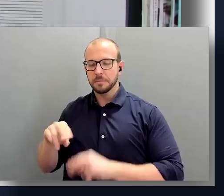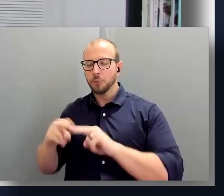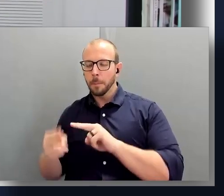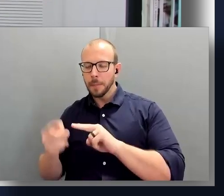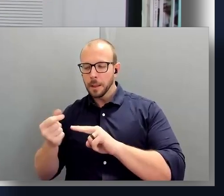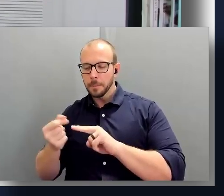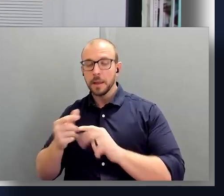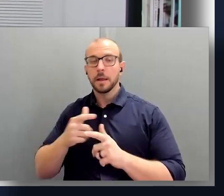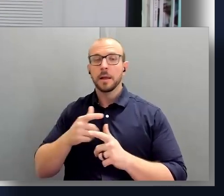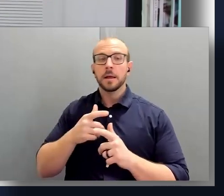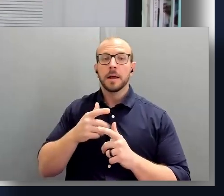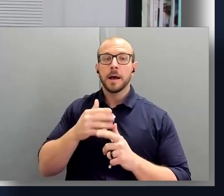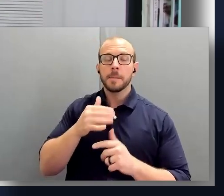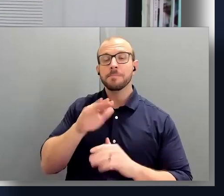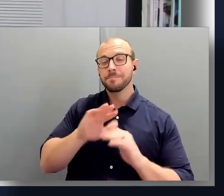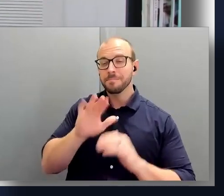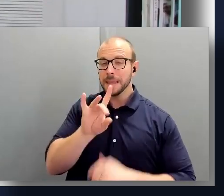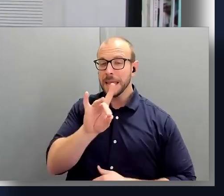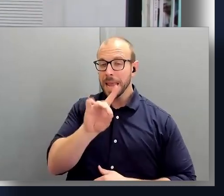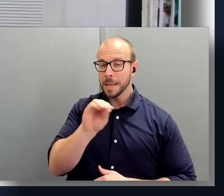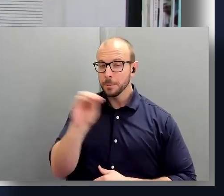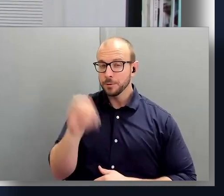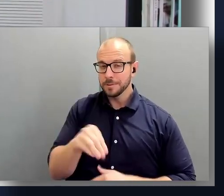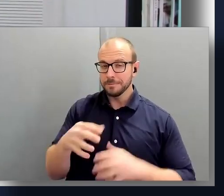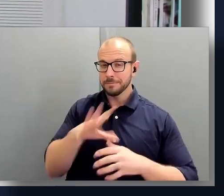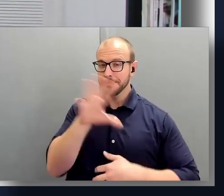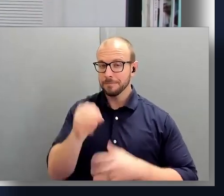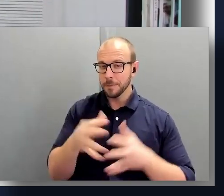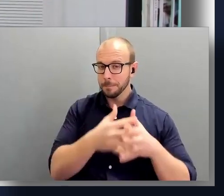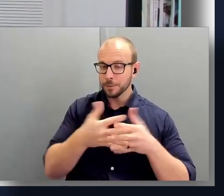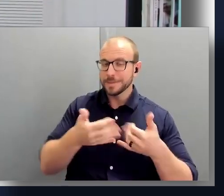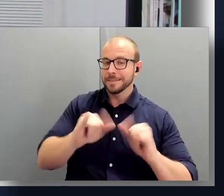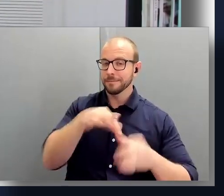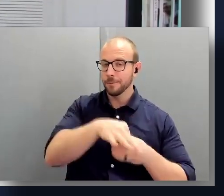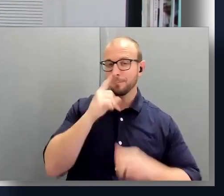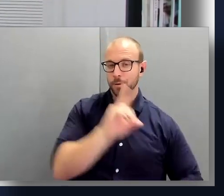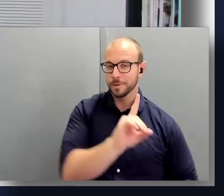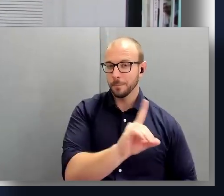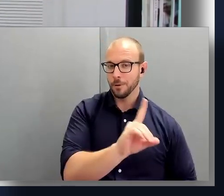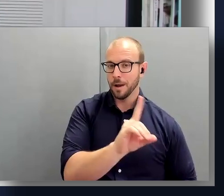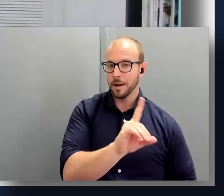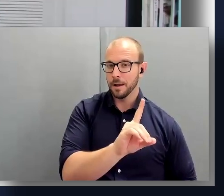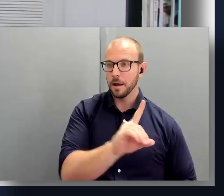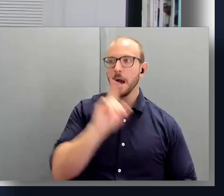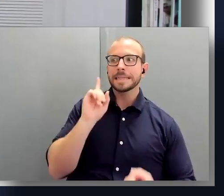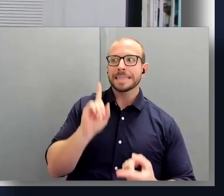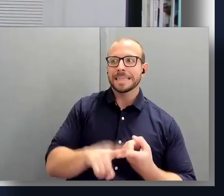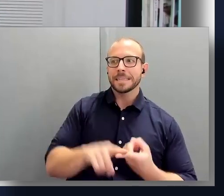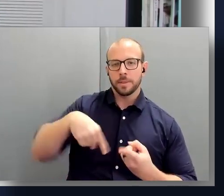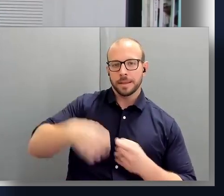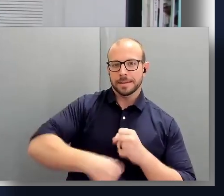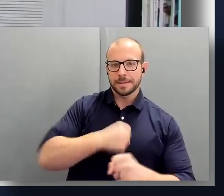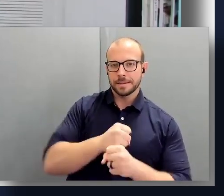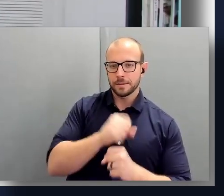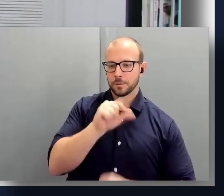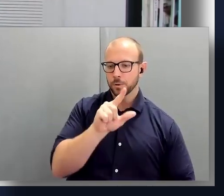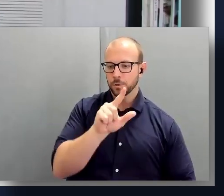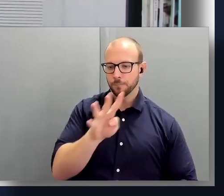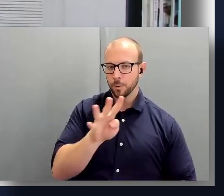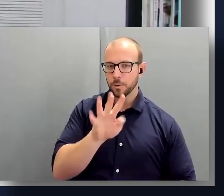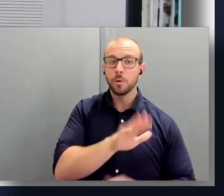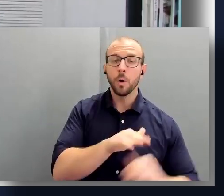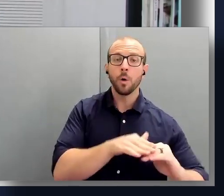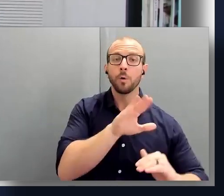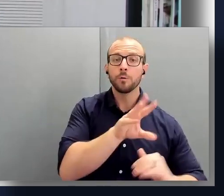but 80% and more of African Americans still vote for the Democratic Party. Until this